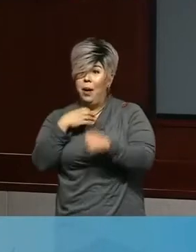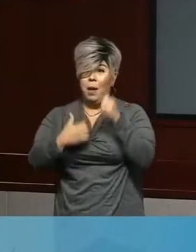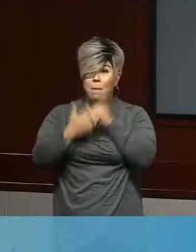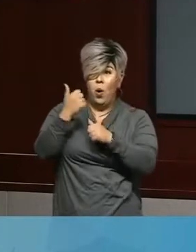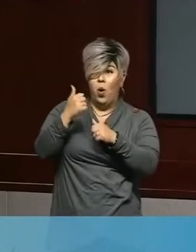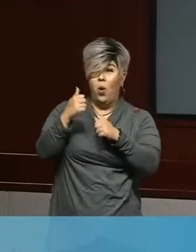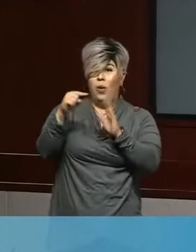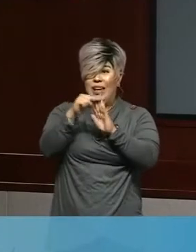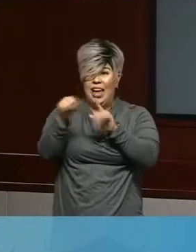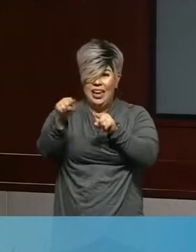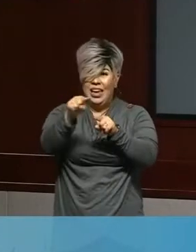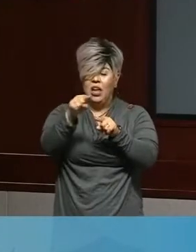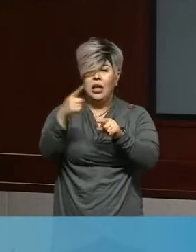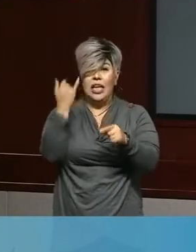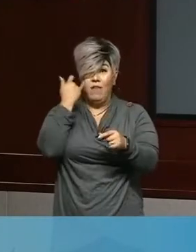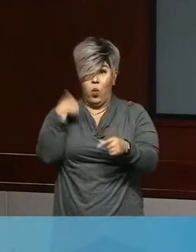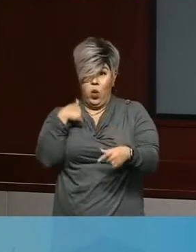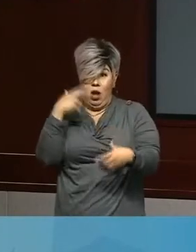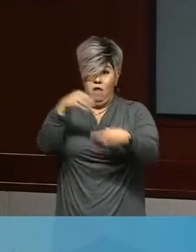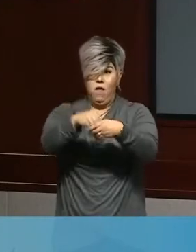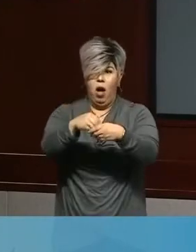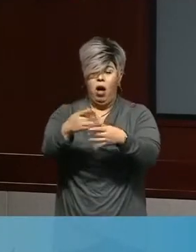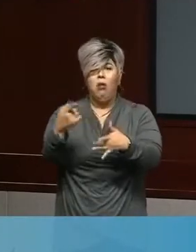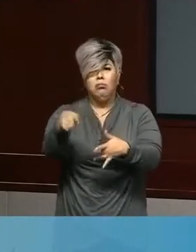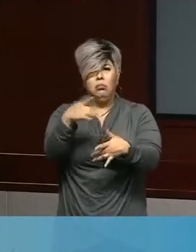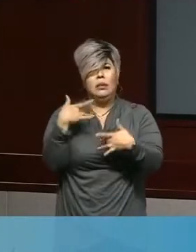with. We see behavior change following that communication.